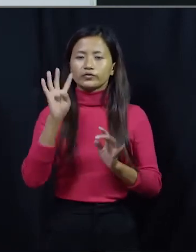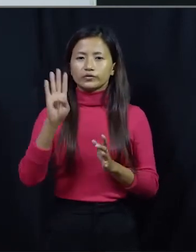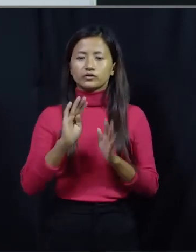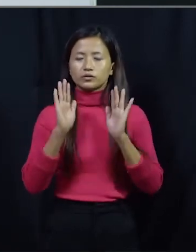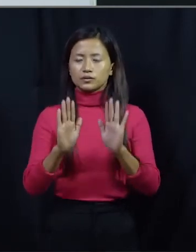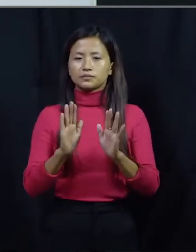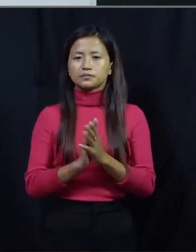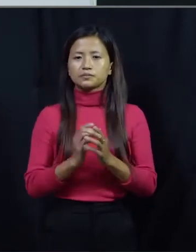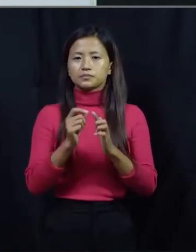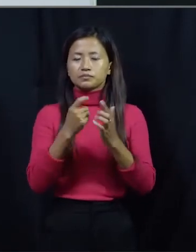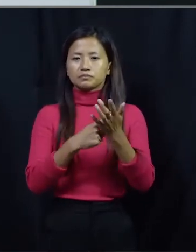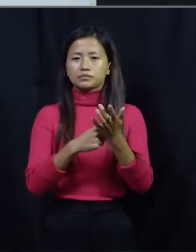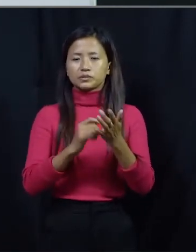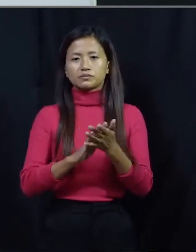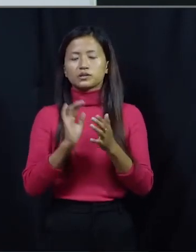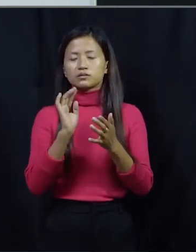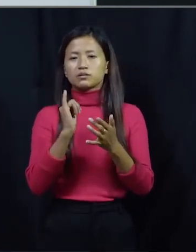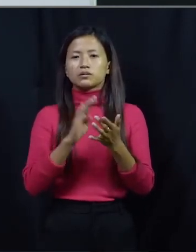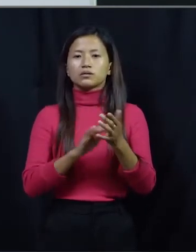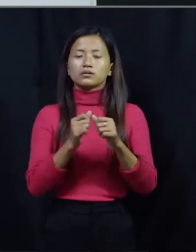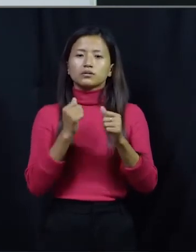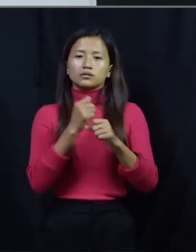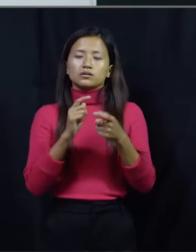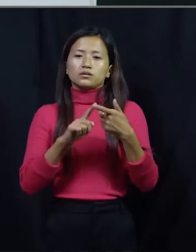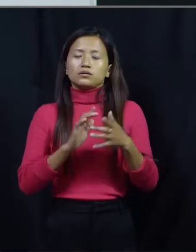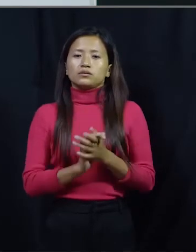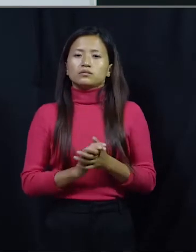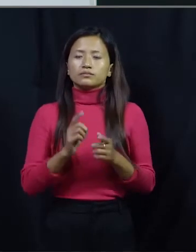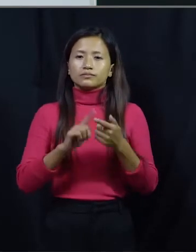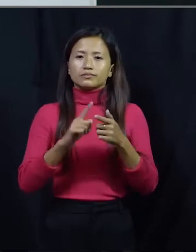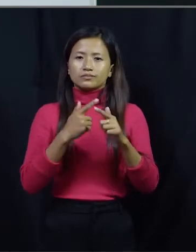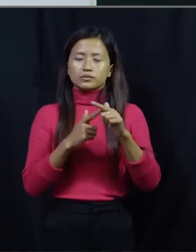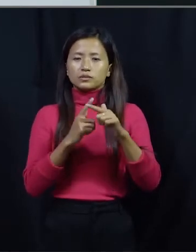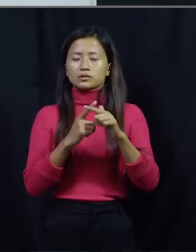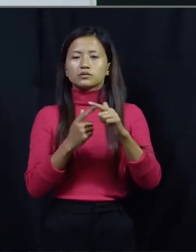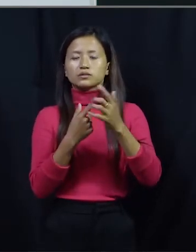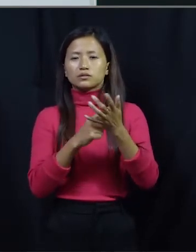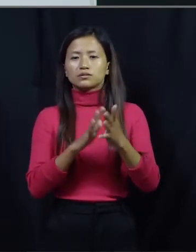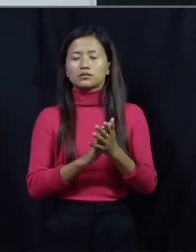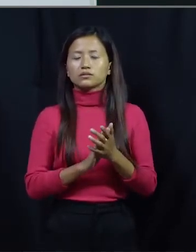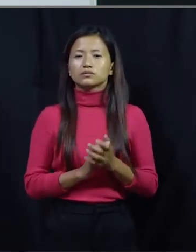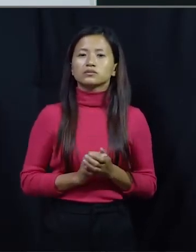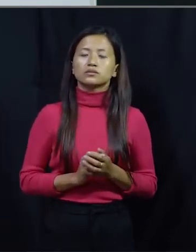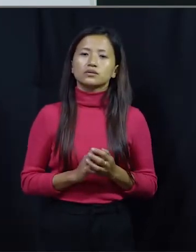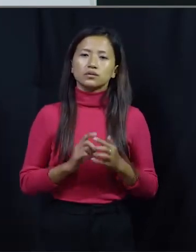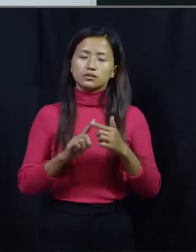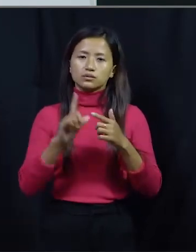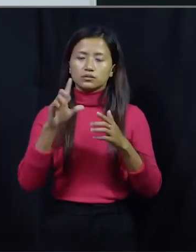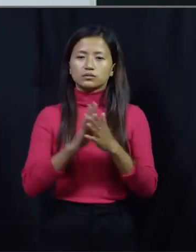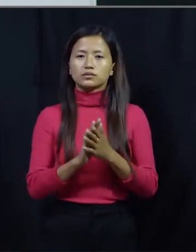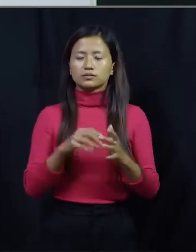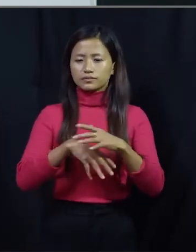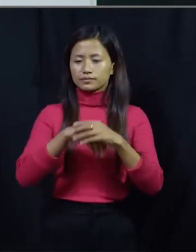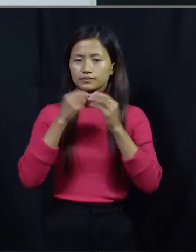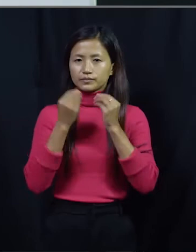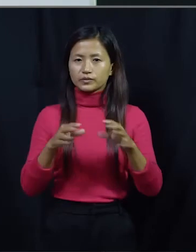it has no pre-image. It is extra. This is an extra element in the set B, right? It is left out. It is